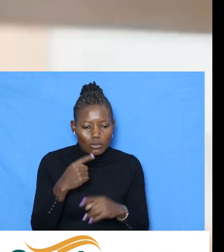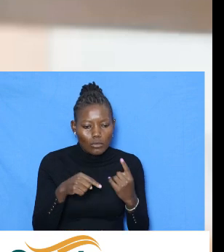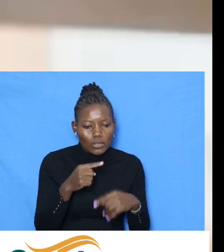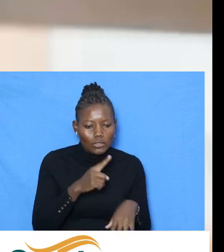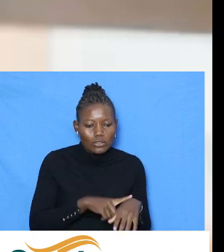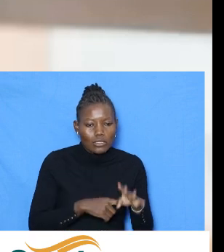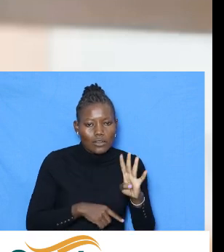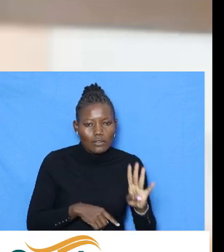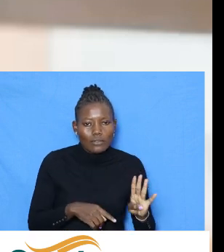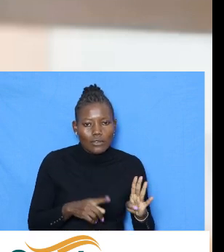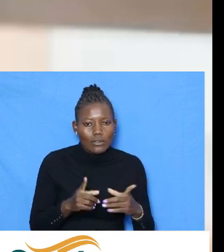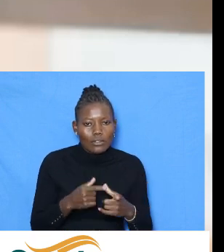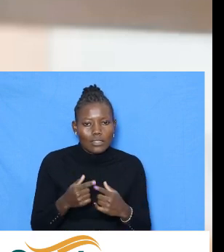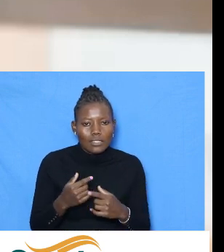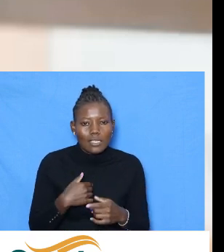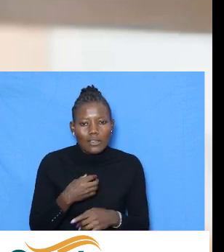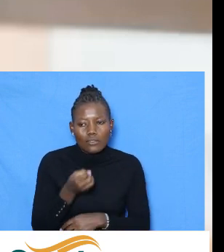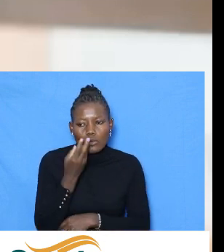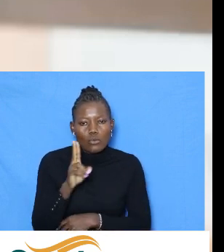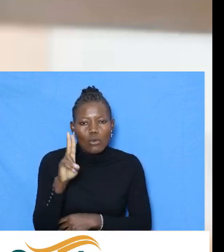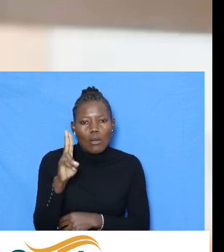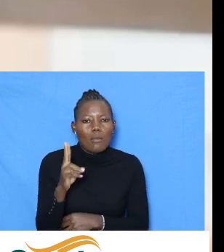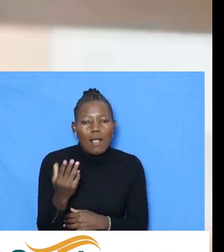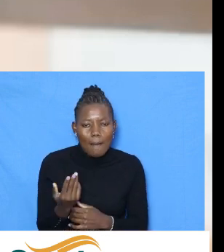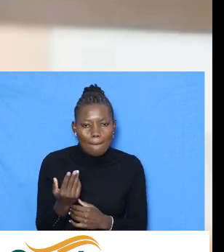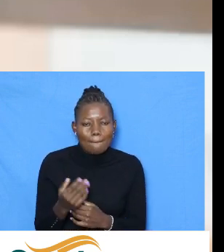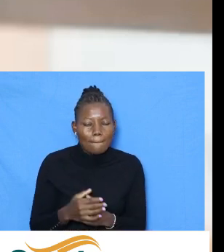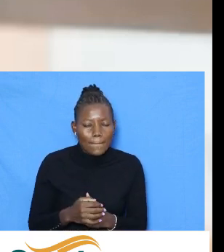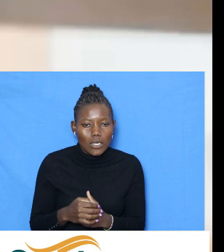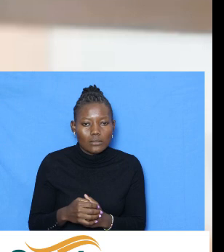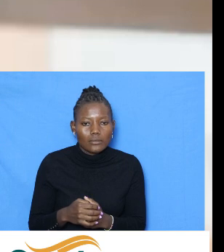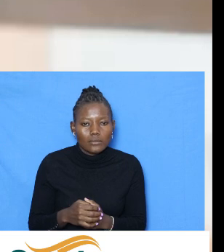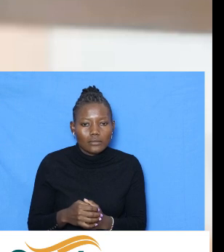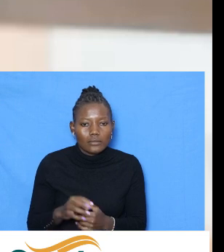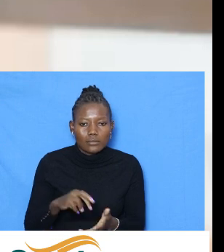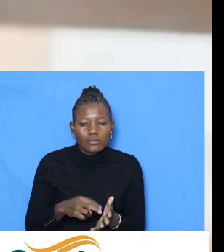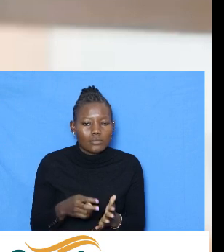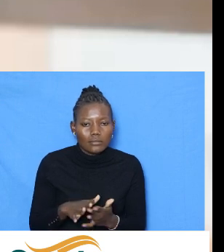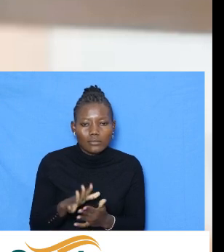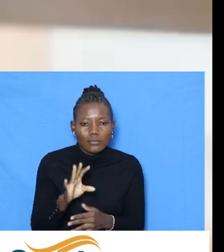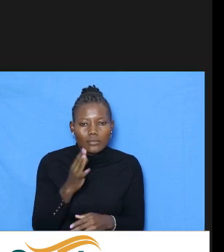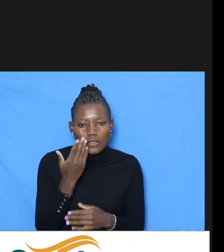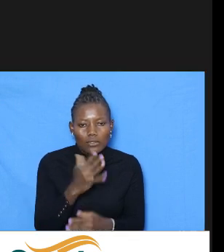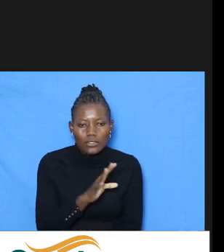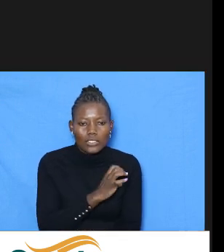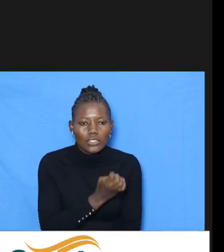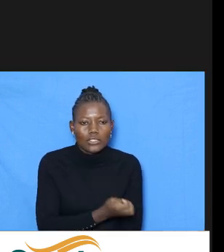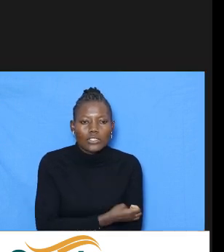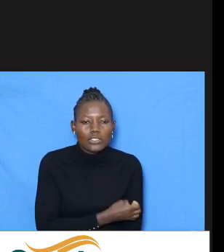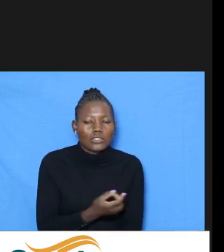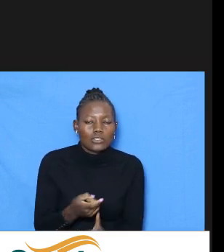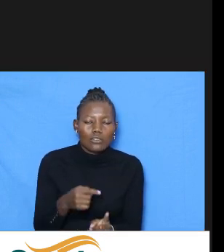4, then they have to warm up. It's like they deplete their energy from the food they